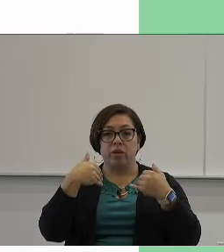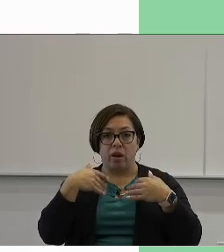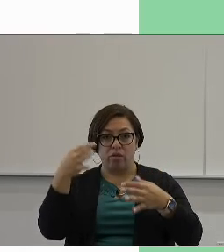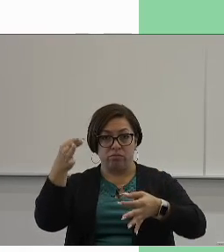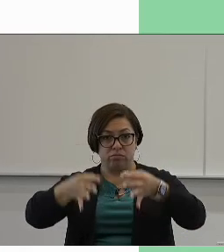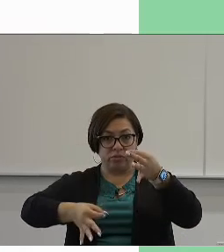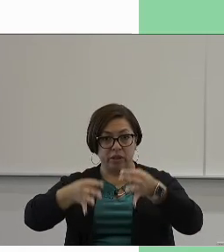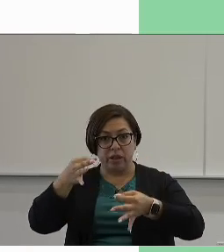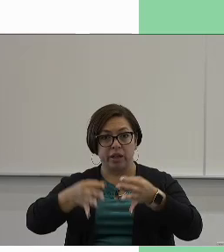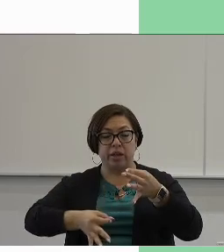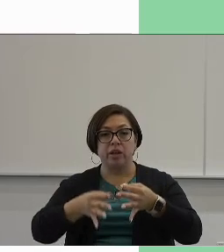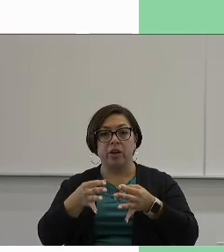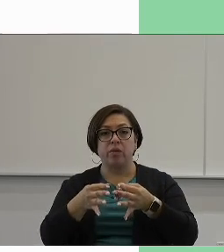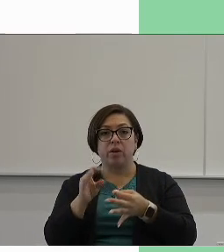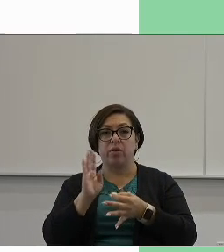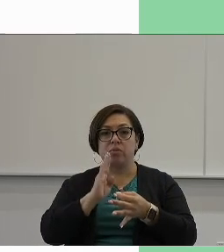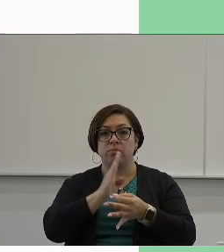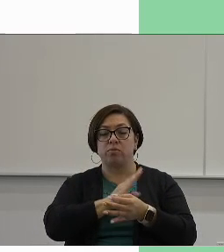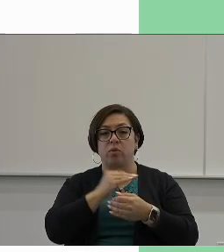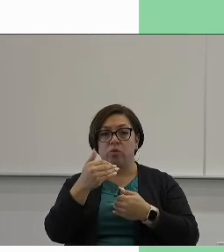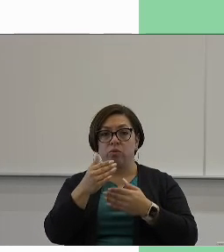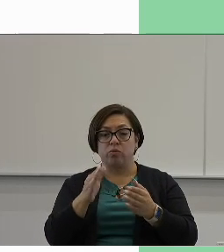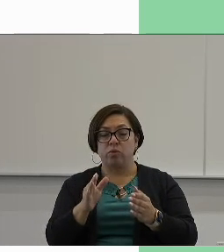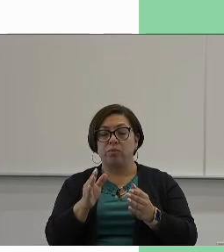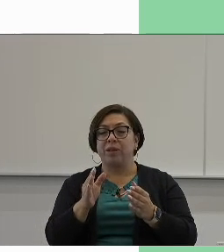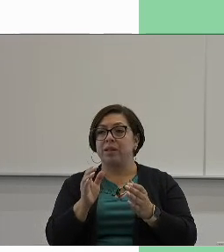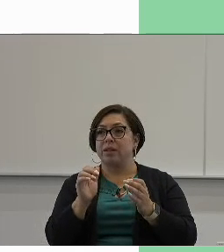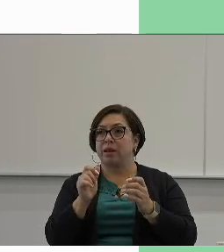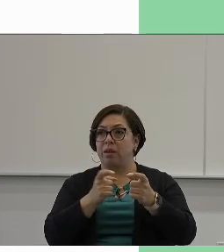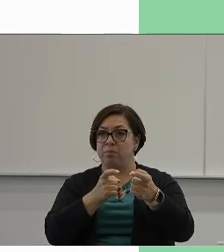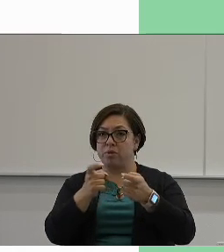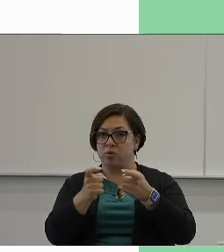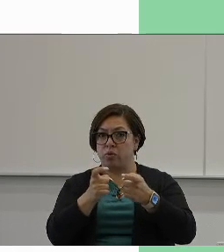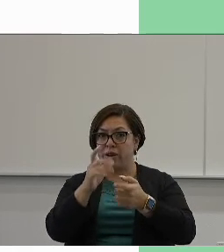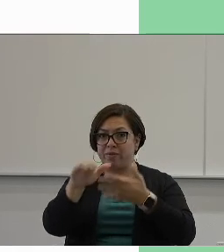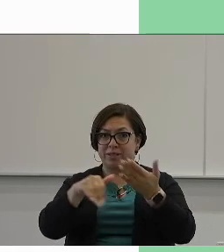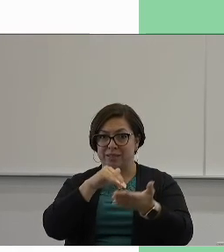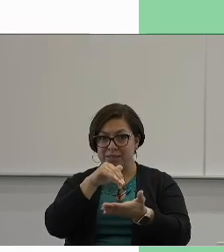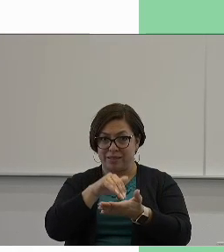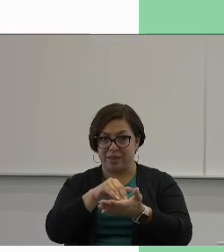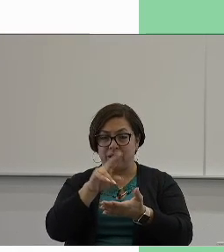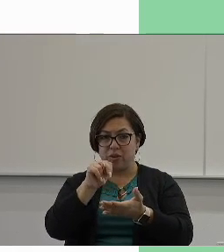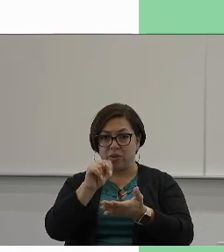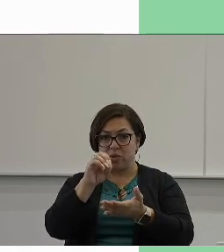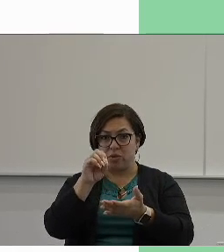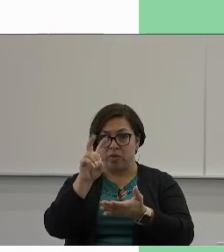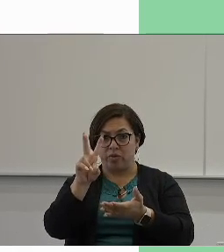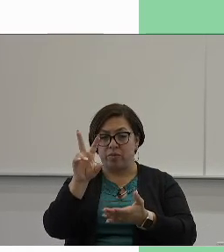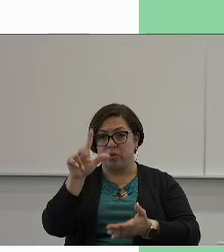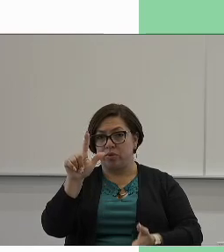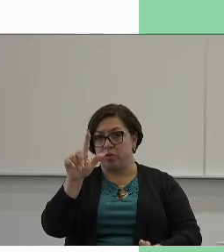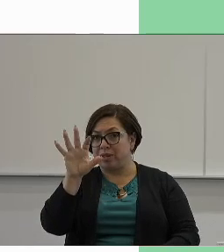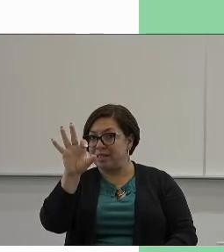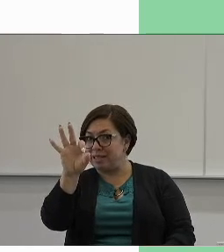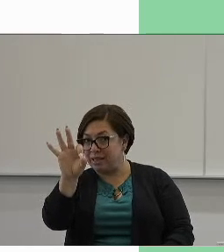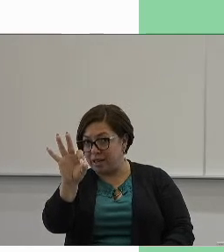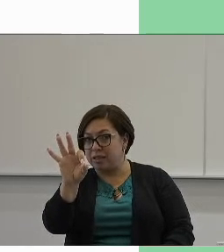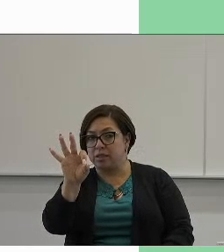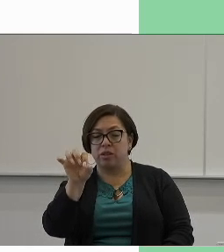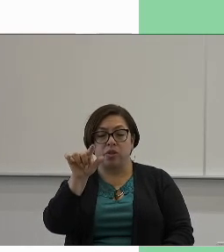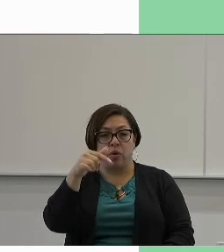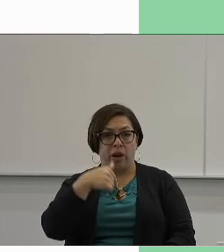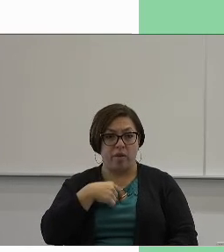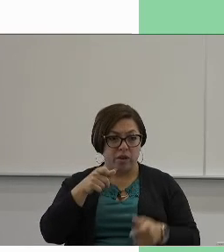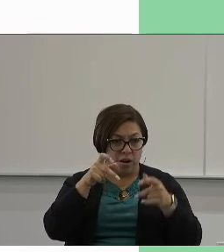its boardroom in the Administrative Services Center on November 29th. So for anybody, whether you've had a chance to participate in the